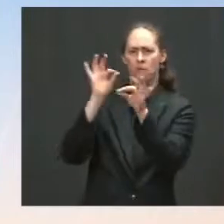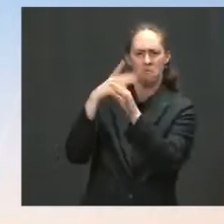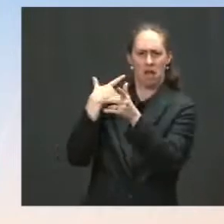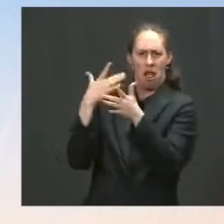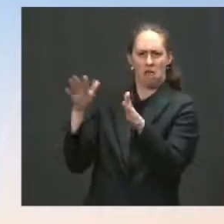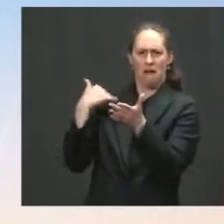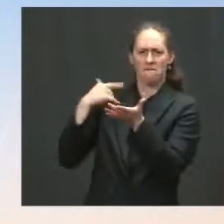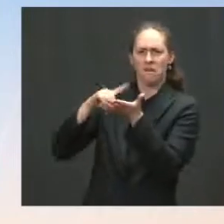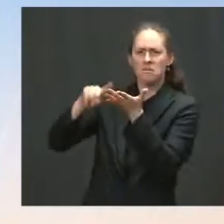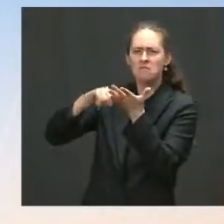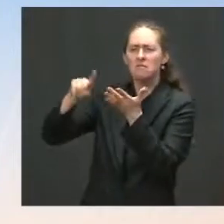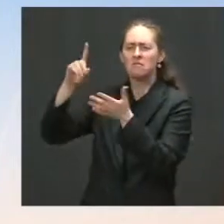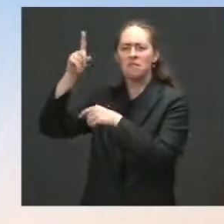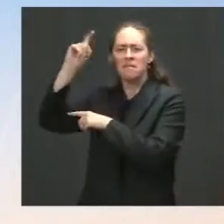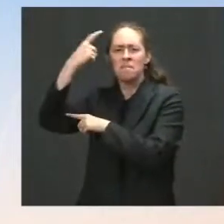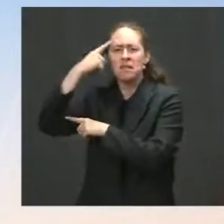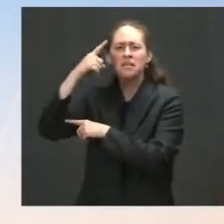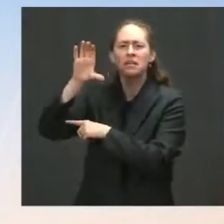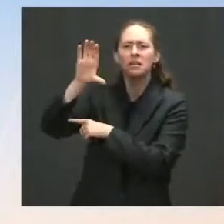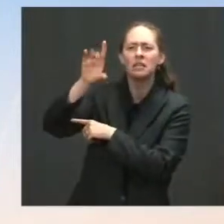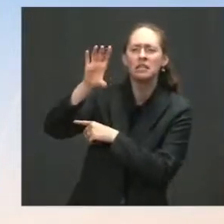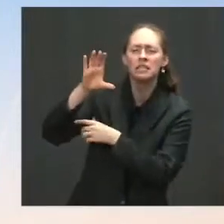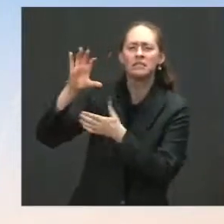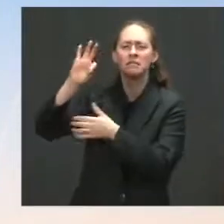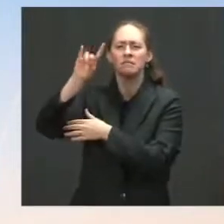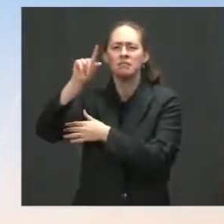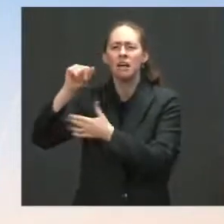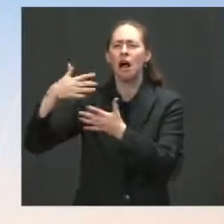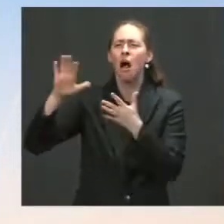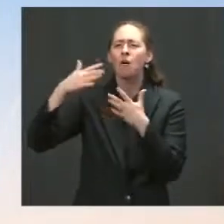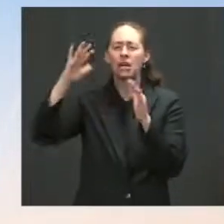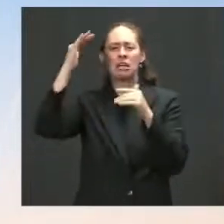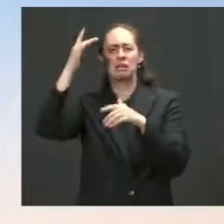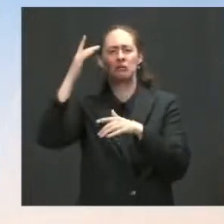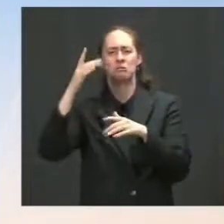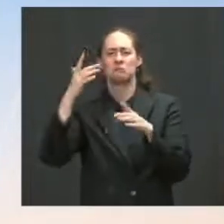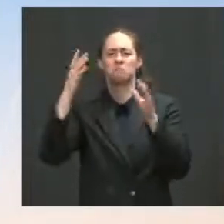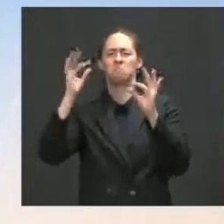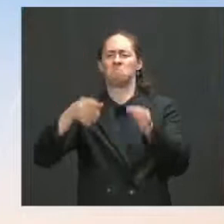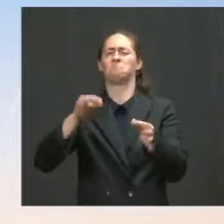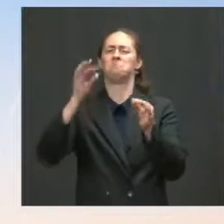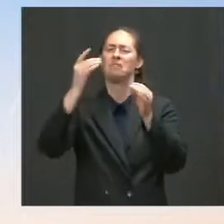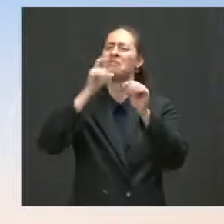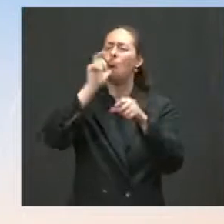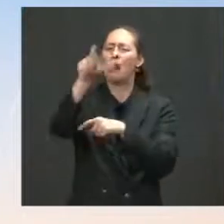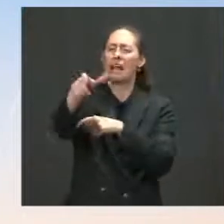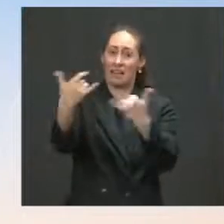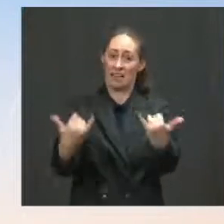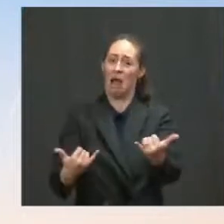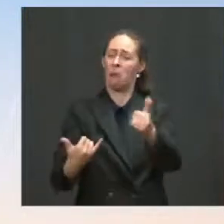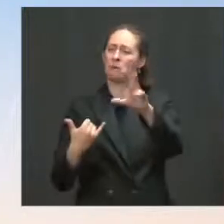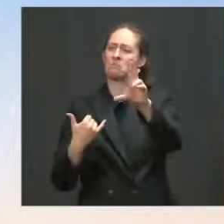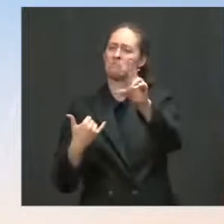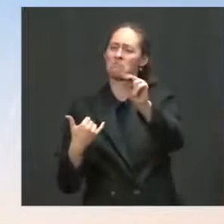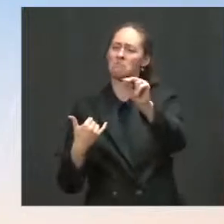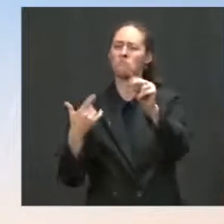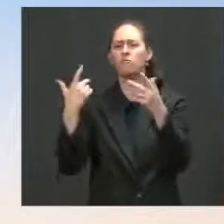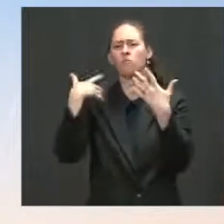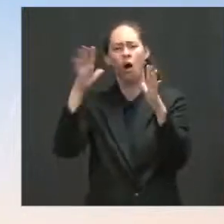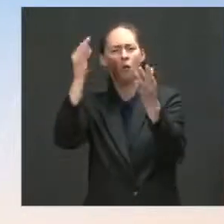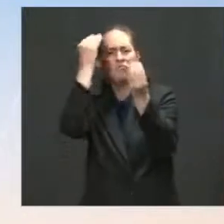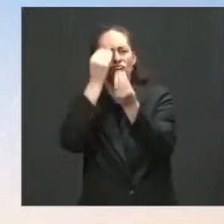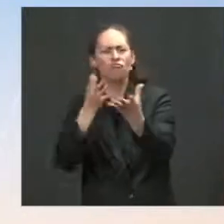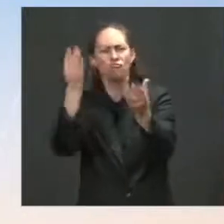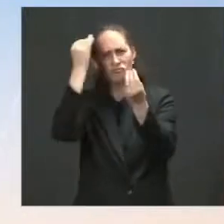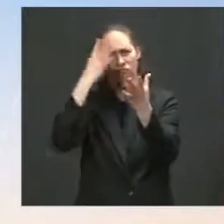the FDA. And we are certainly in touch with local officials on that matter and conveying exactly that. We also, at the same